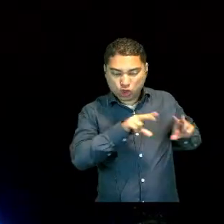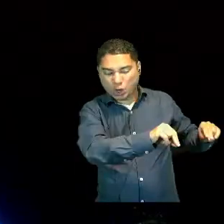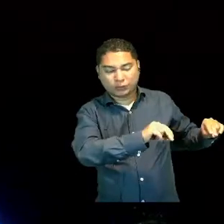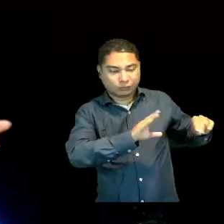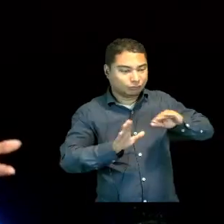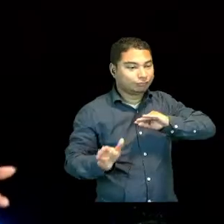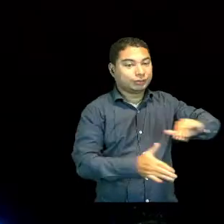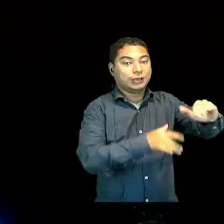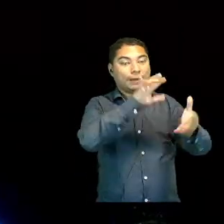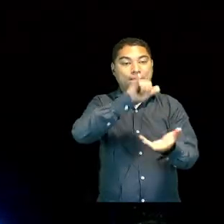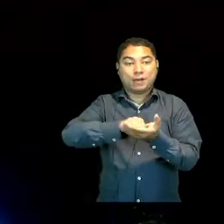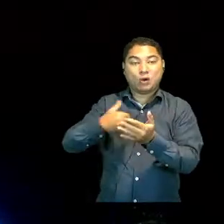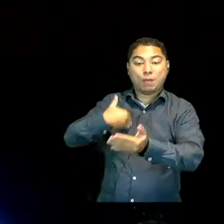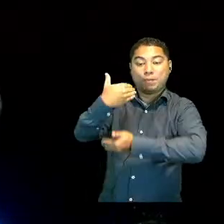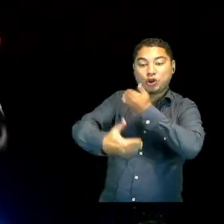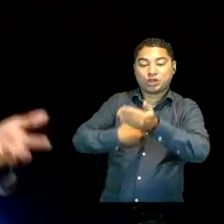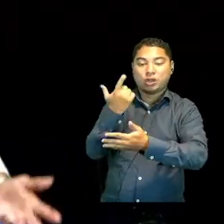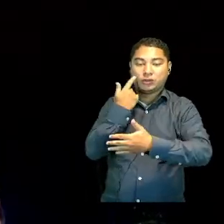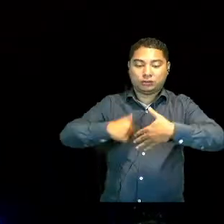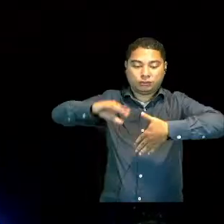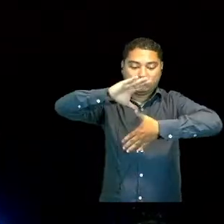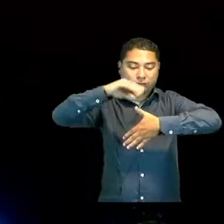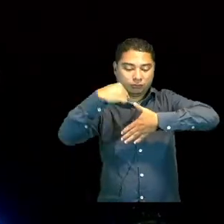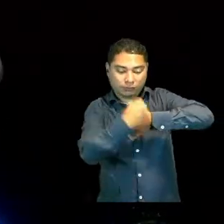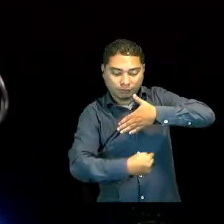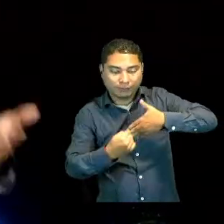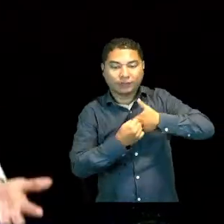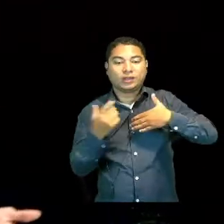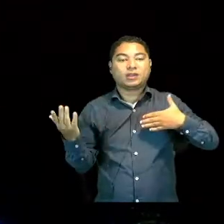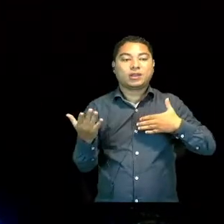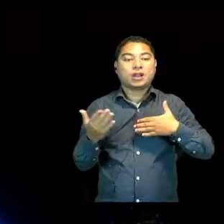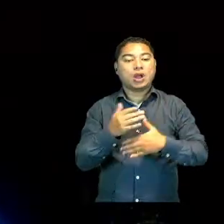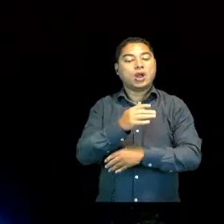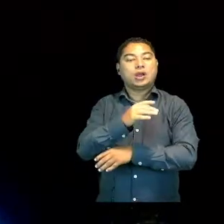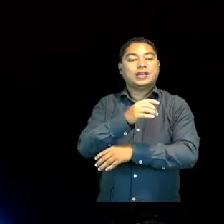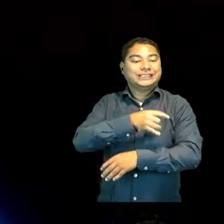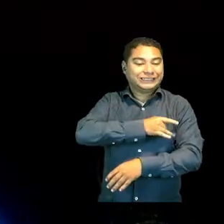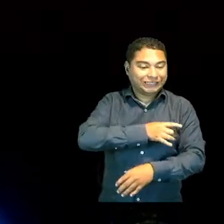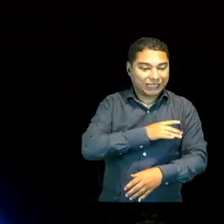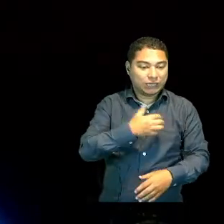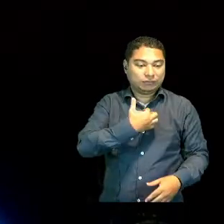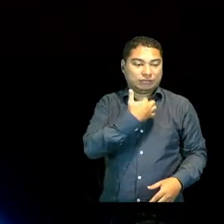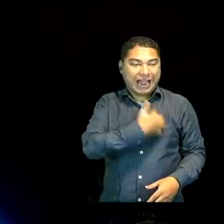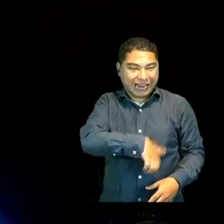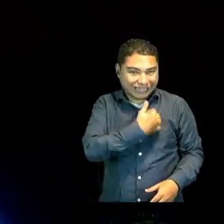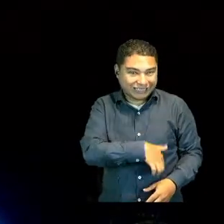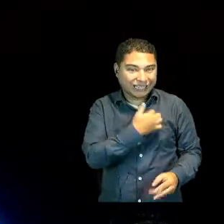Latin America, in Uruguay, in Chile, in Argentina, etc.